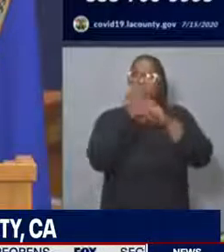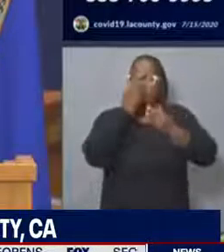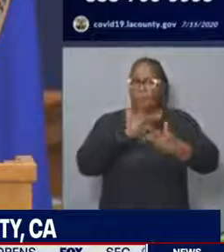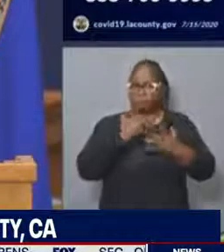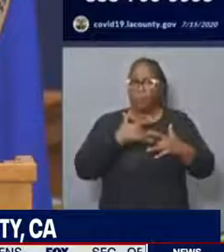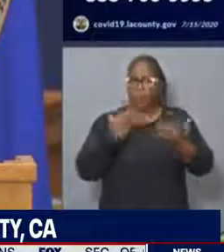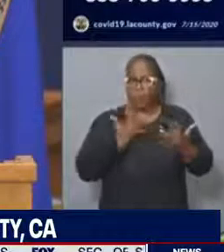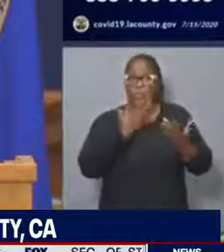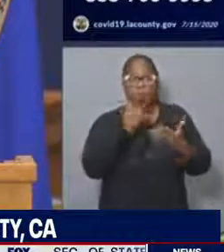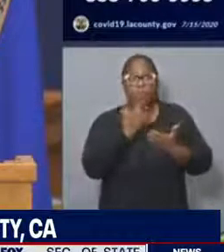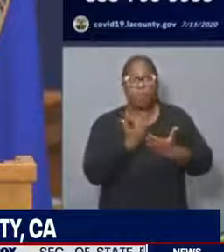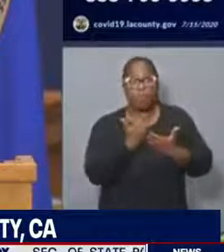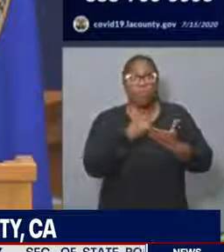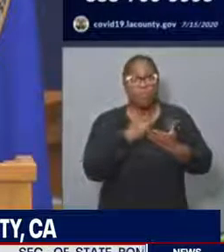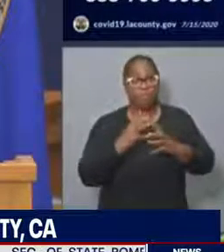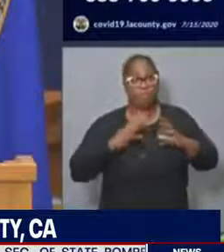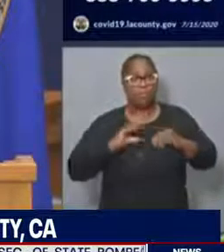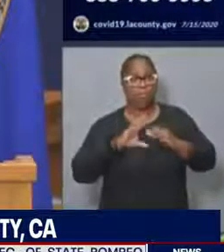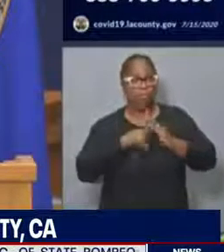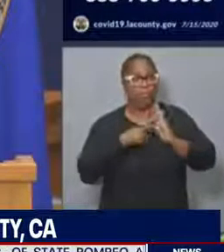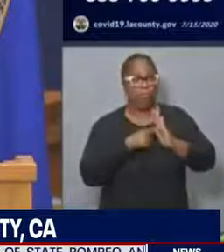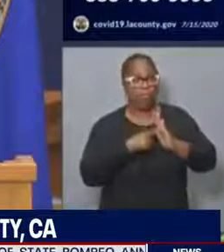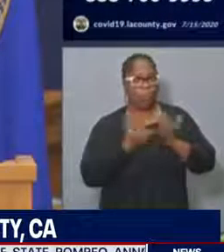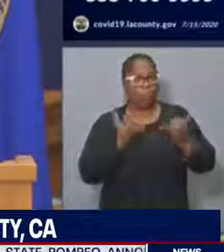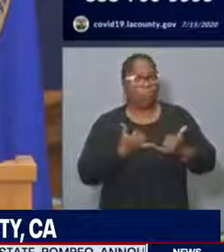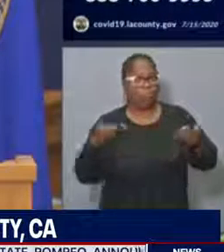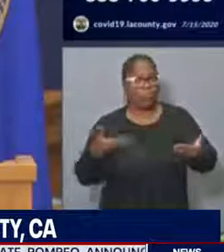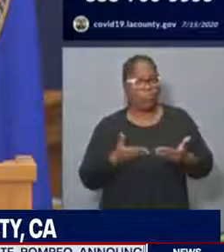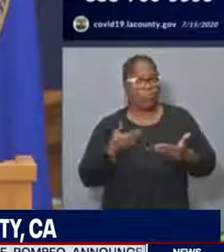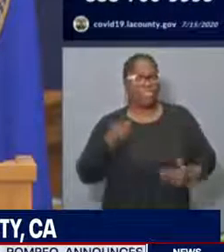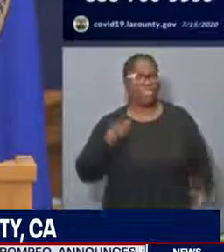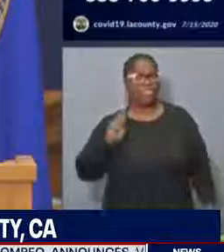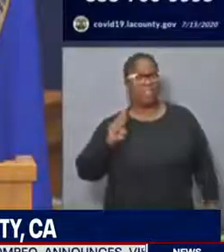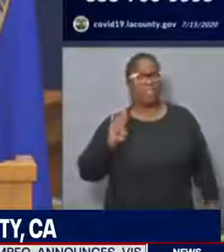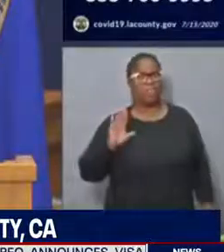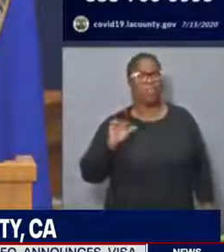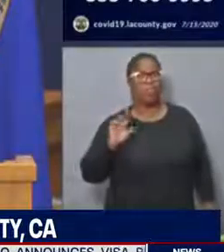part. And now I would like to introduce Dr. Barbara Ferrer.